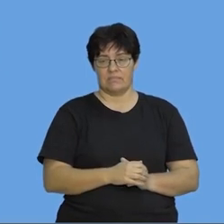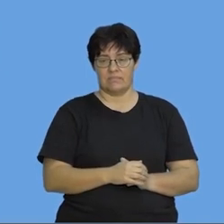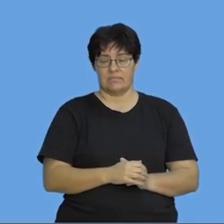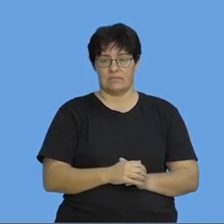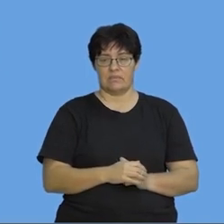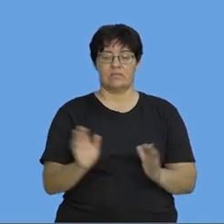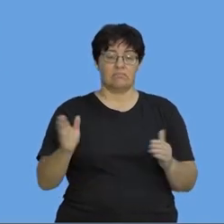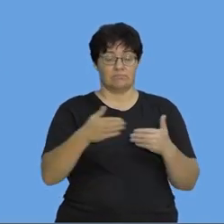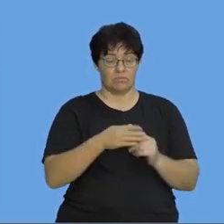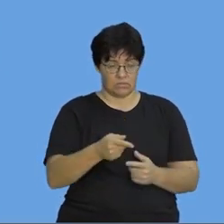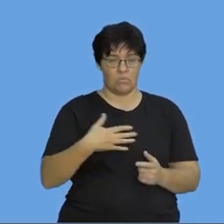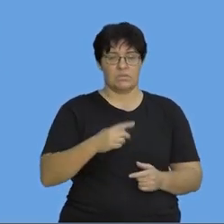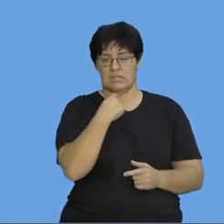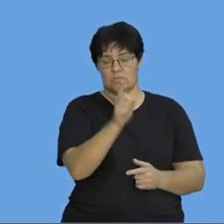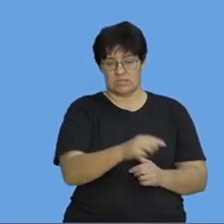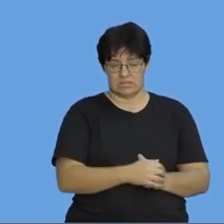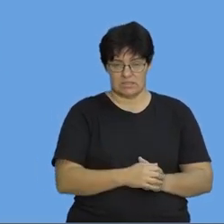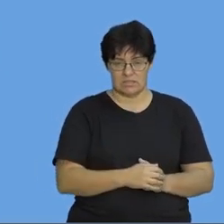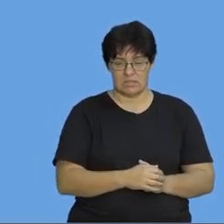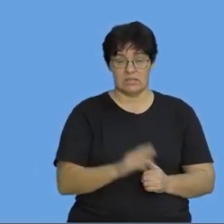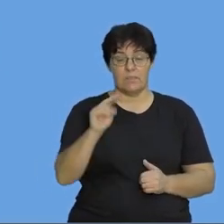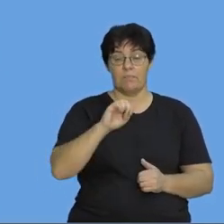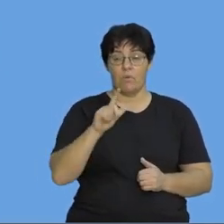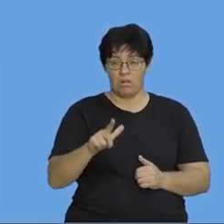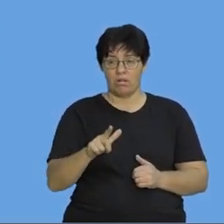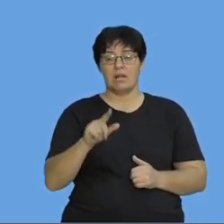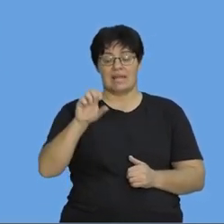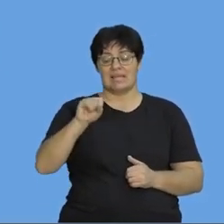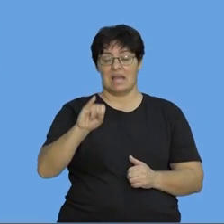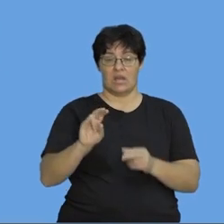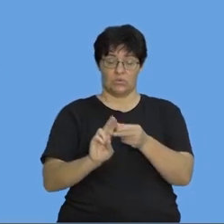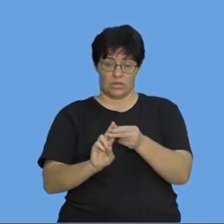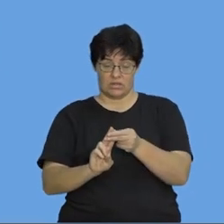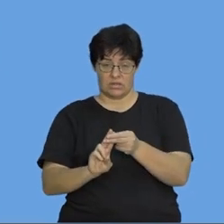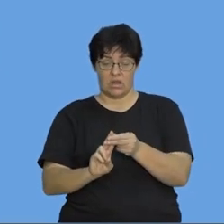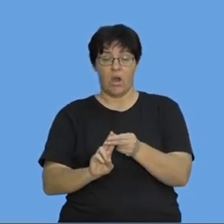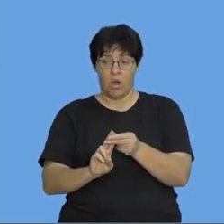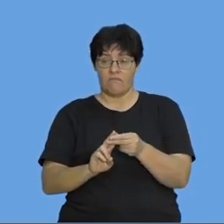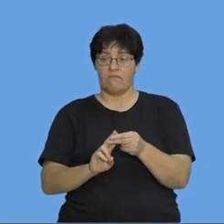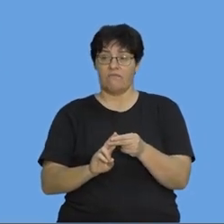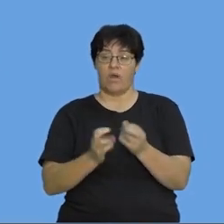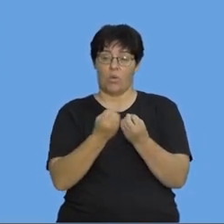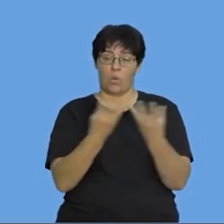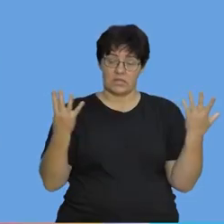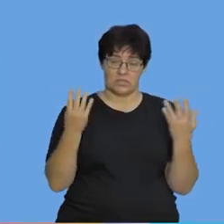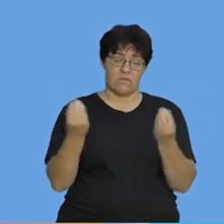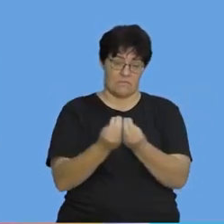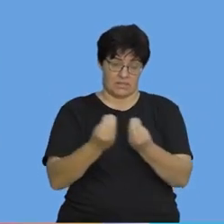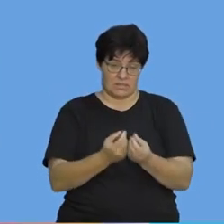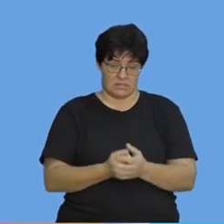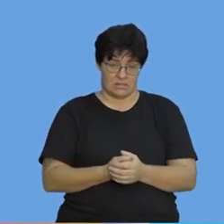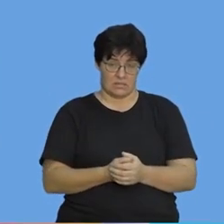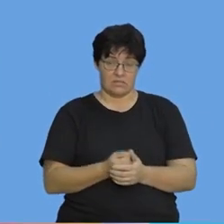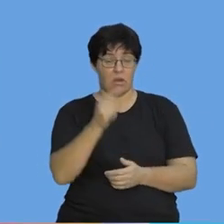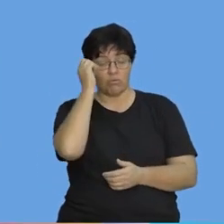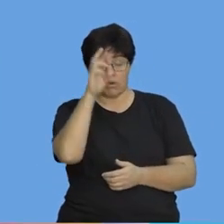in closing, what are we saying? The mole is the SI unit of quantity of matter, Okay, just to drive that point, you'd realize every